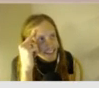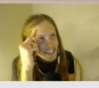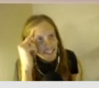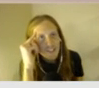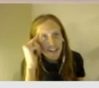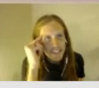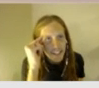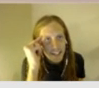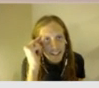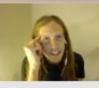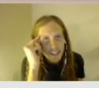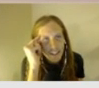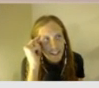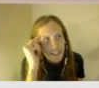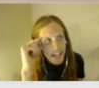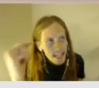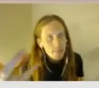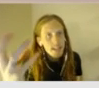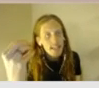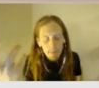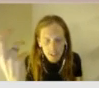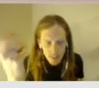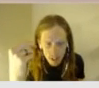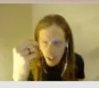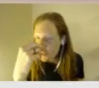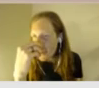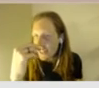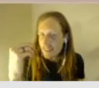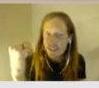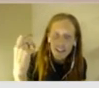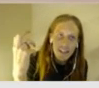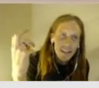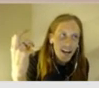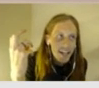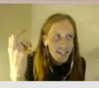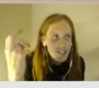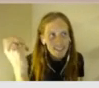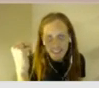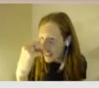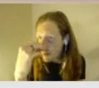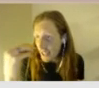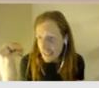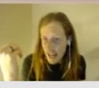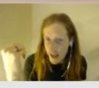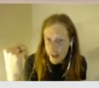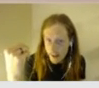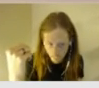I think it's interesting that the dynamic and the atmosphere of a laundromat is an interesting thing,